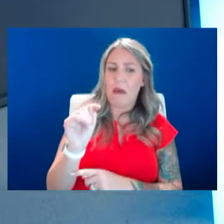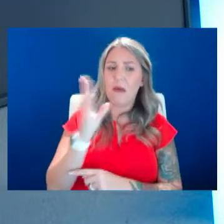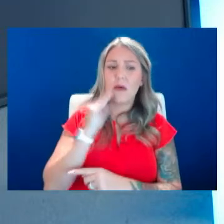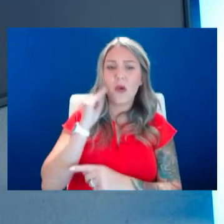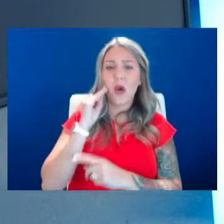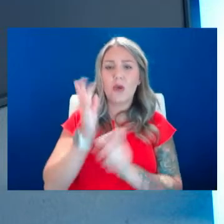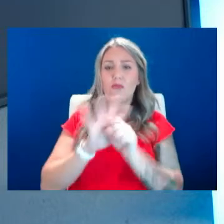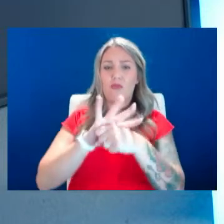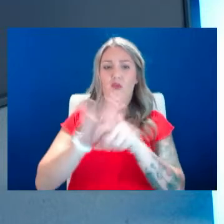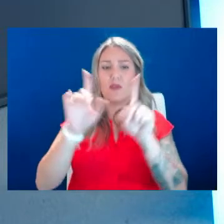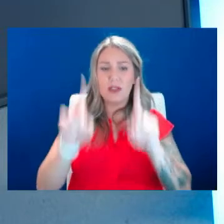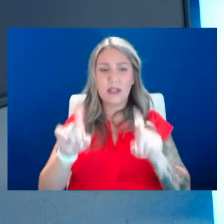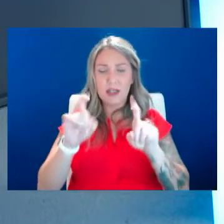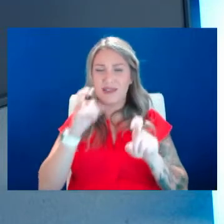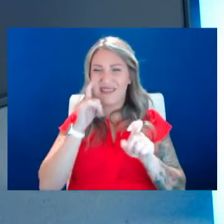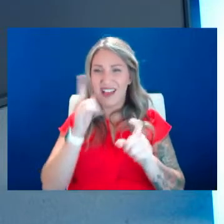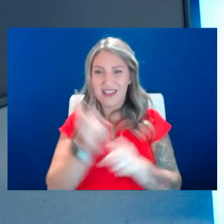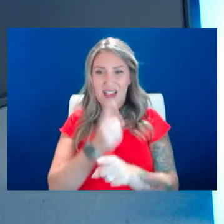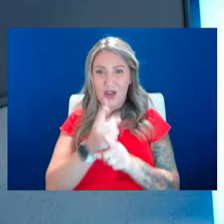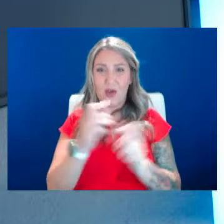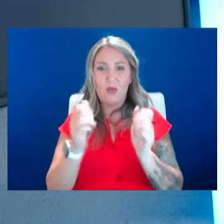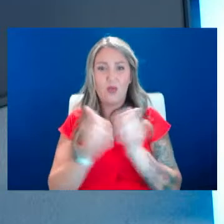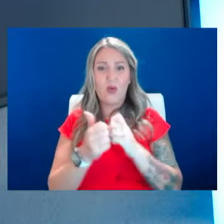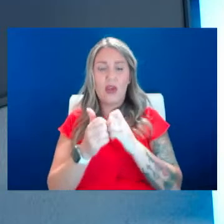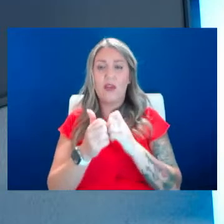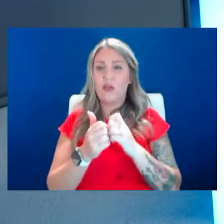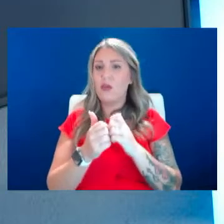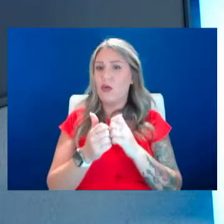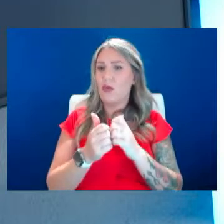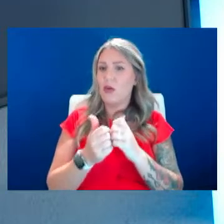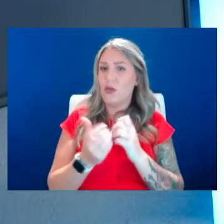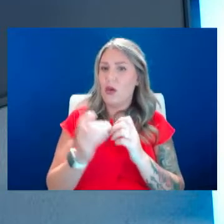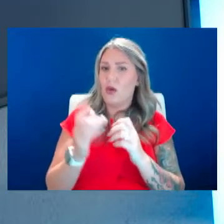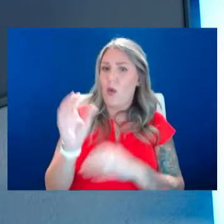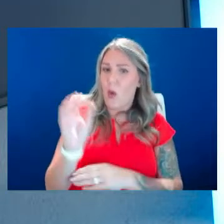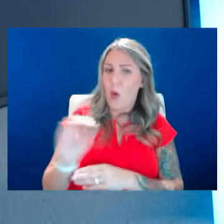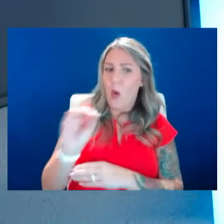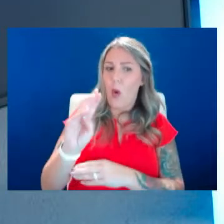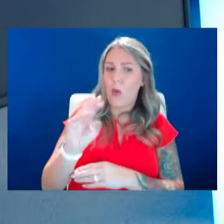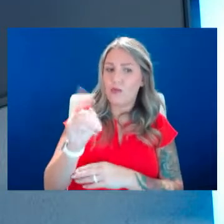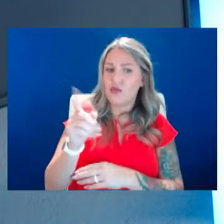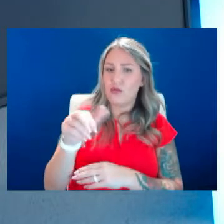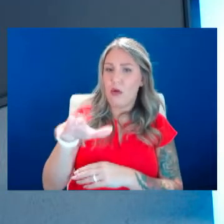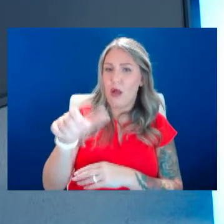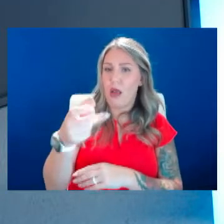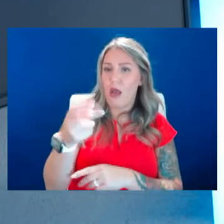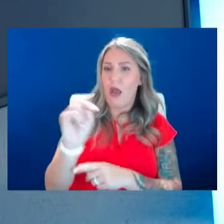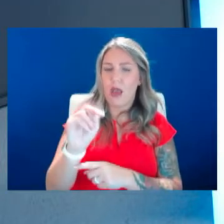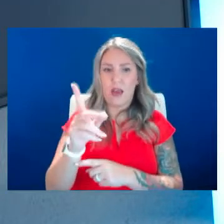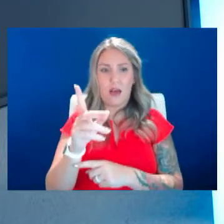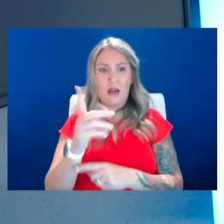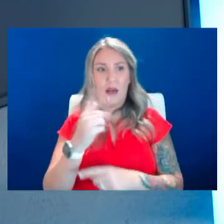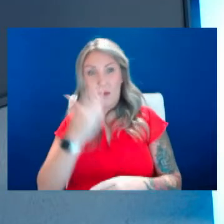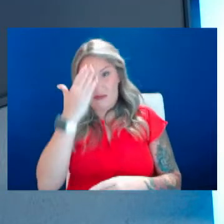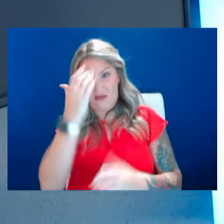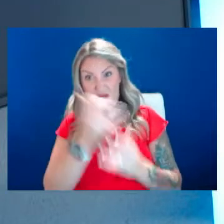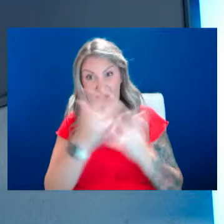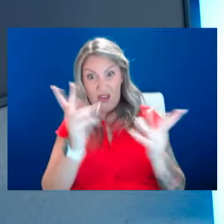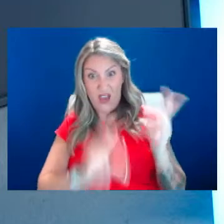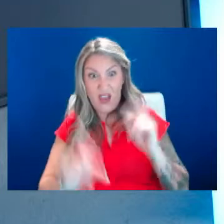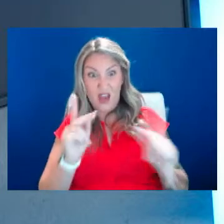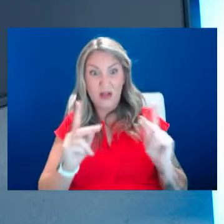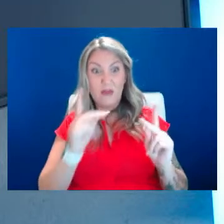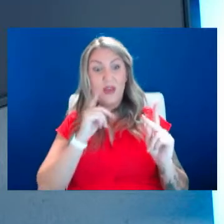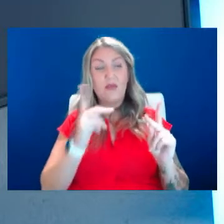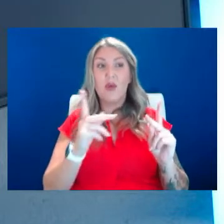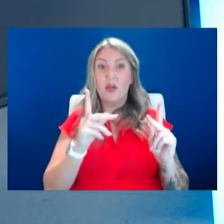to the Omicron variant. Now, I've had a lot of people I know who have gotten it, said they took the test, felt all the symptoms, and then they go and get a PCR